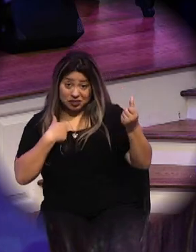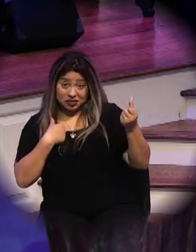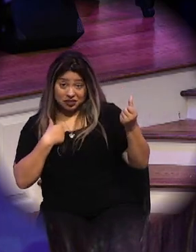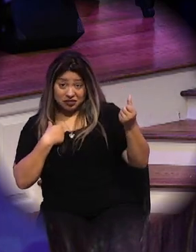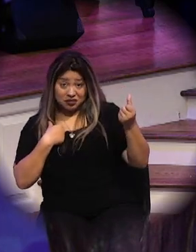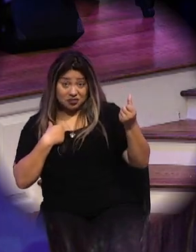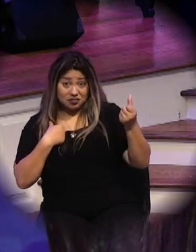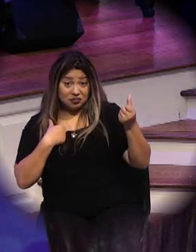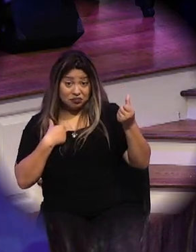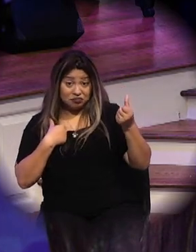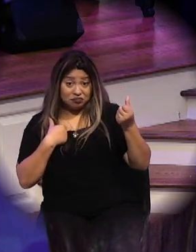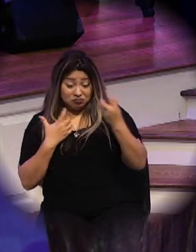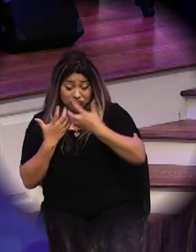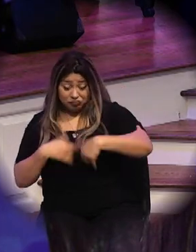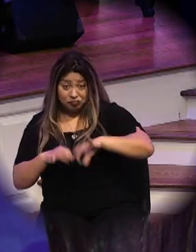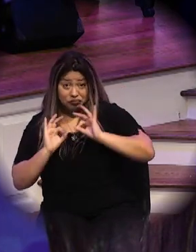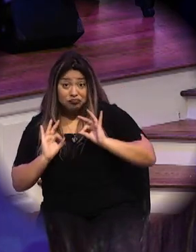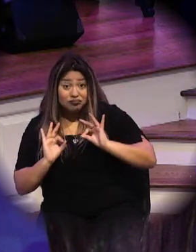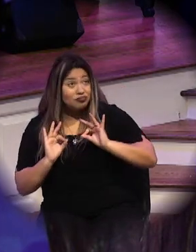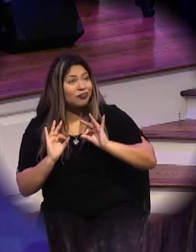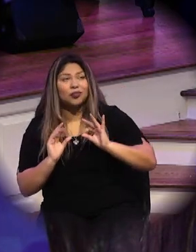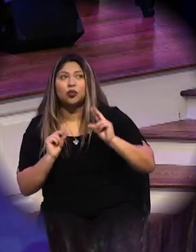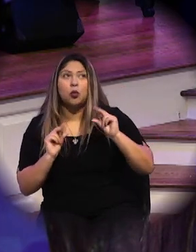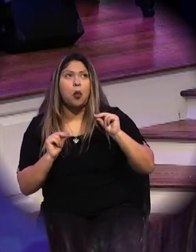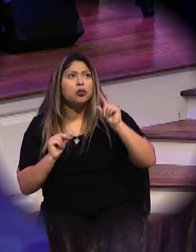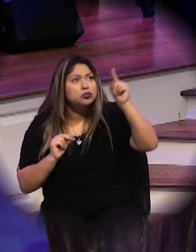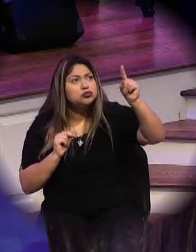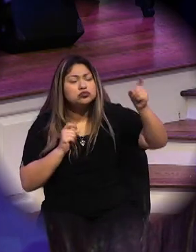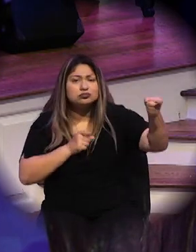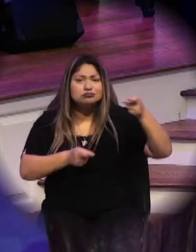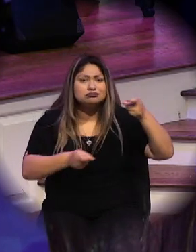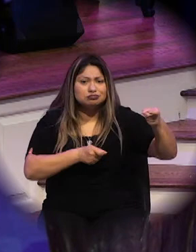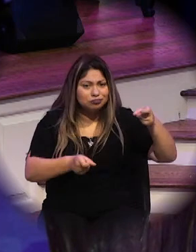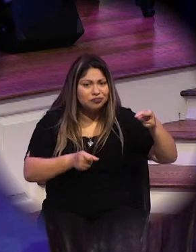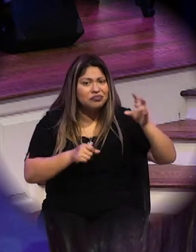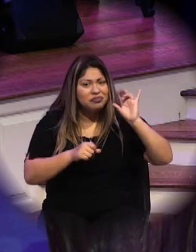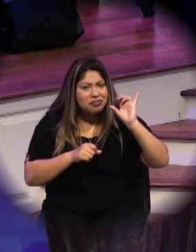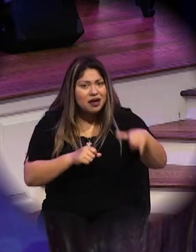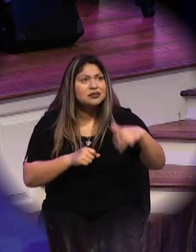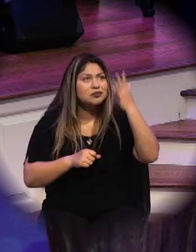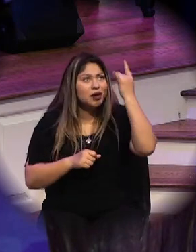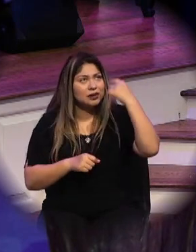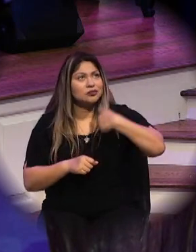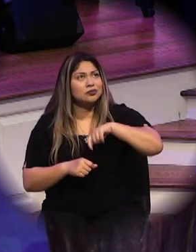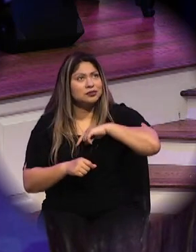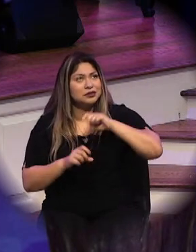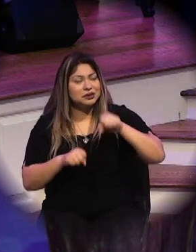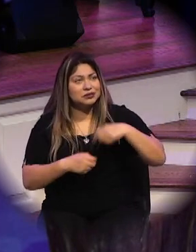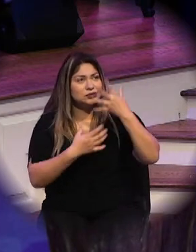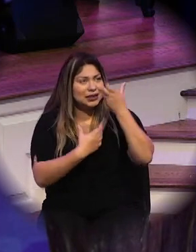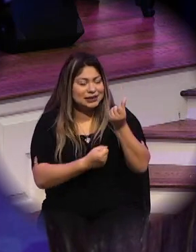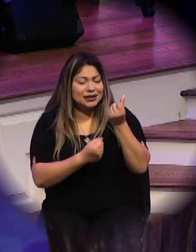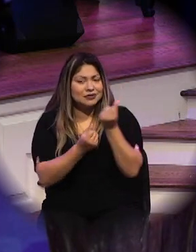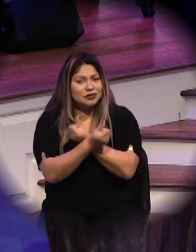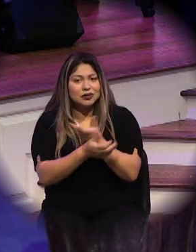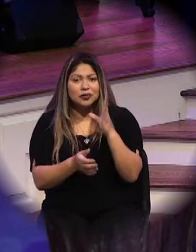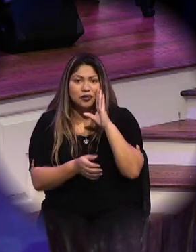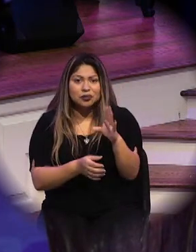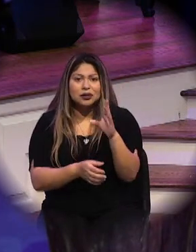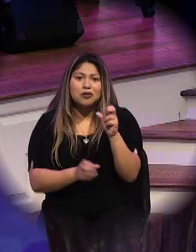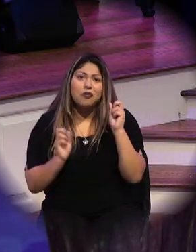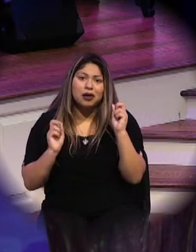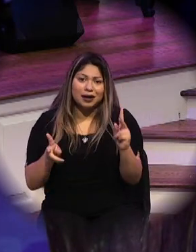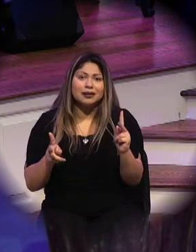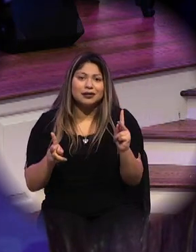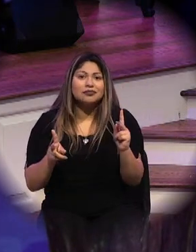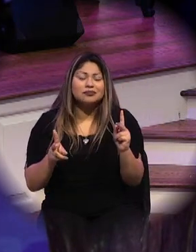that you are in control. And that, Lord, you will keep your promises to us. That, Lord, one